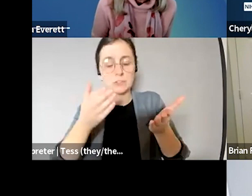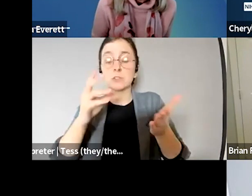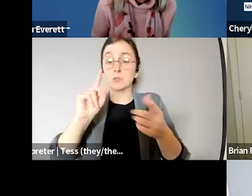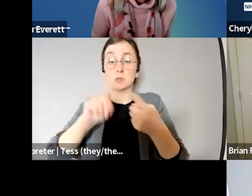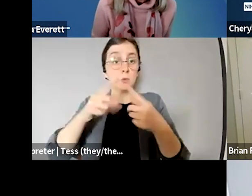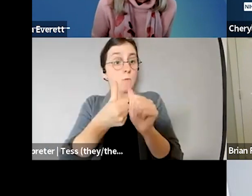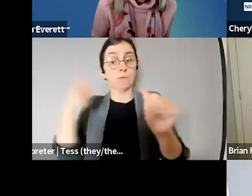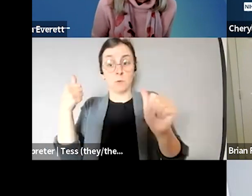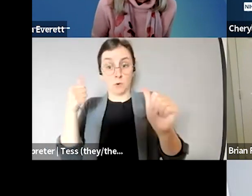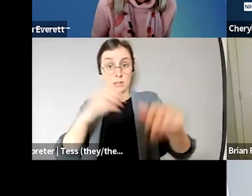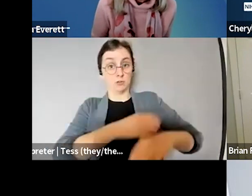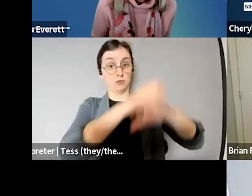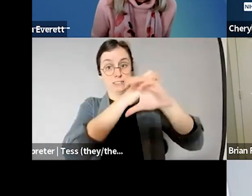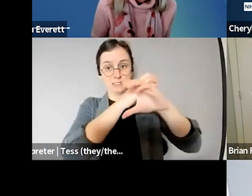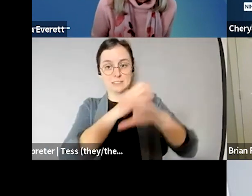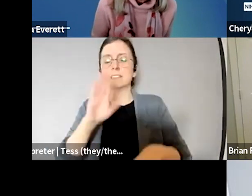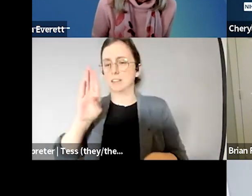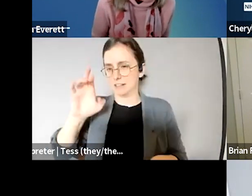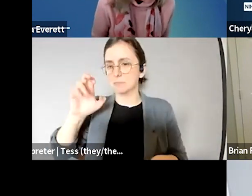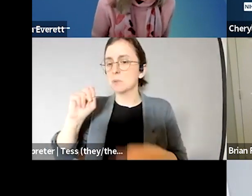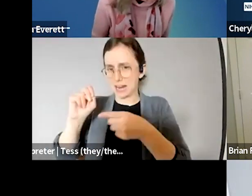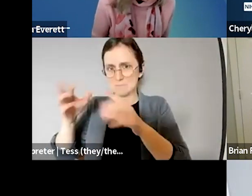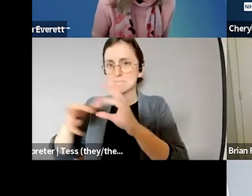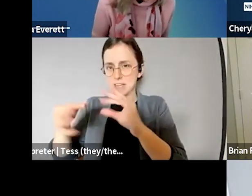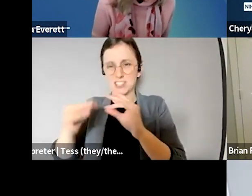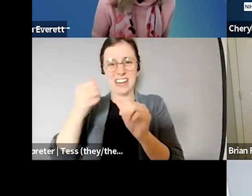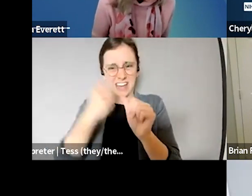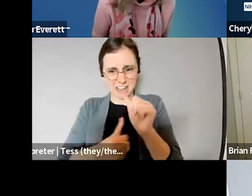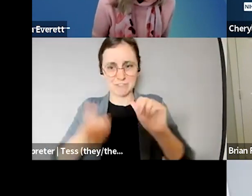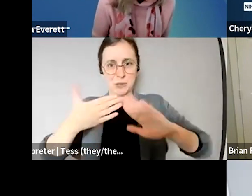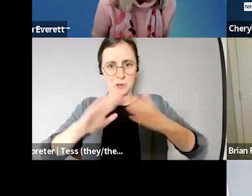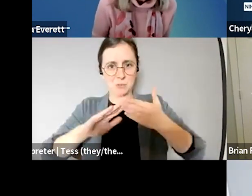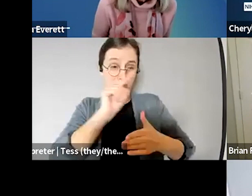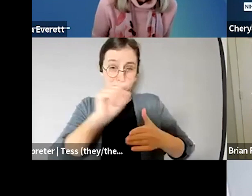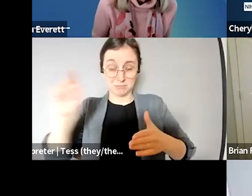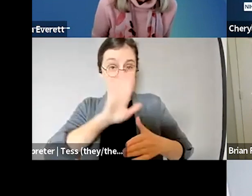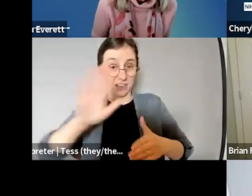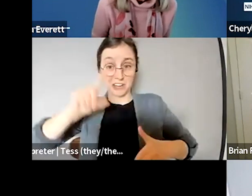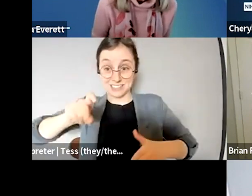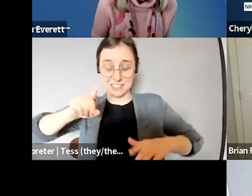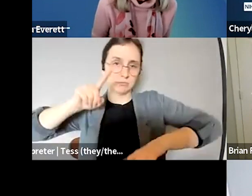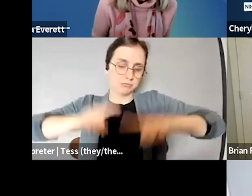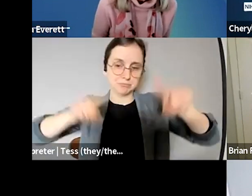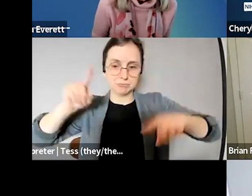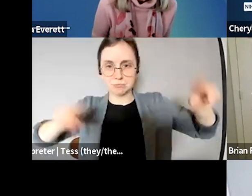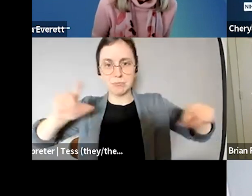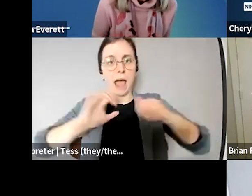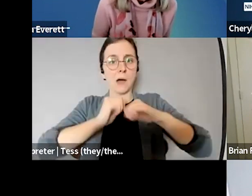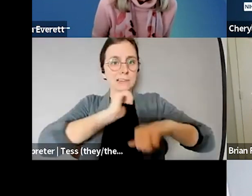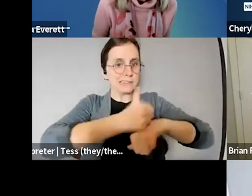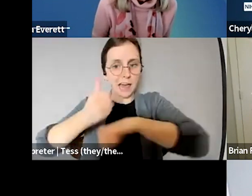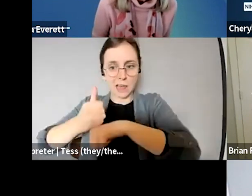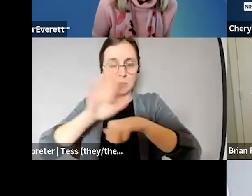I think, as Brian mentioned, it's going to be every community has different needs. They may set things up differently. And even within a